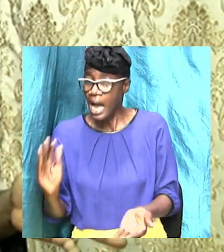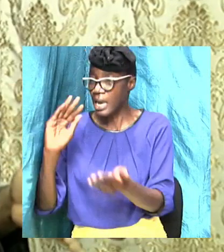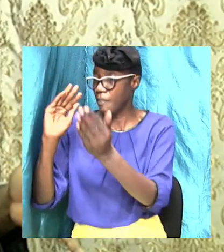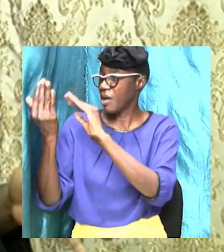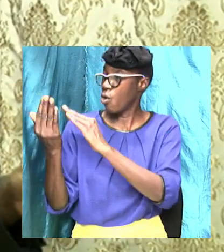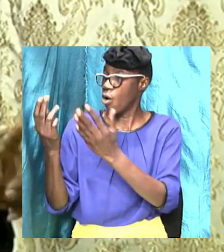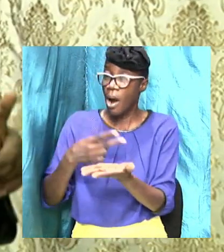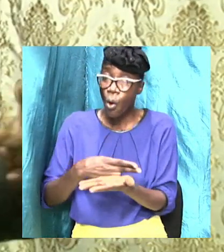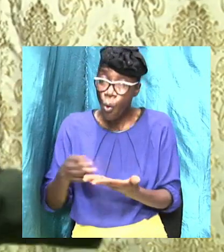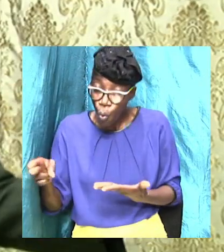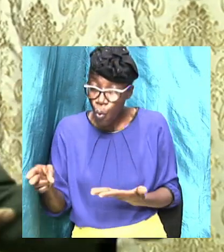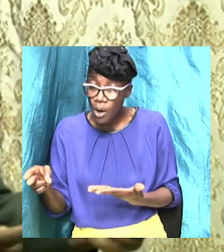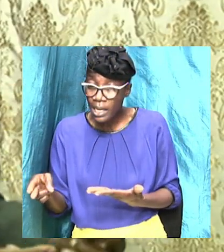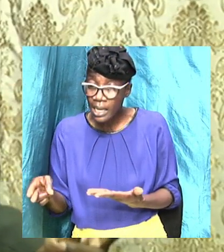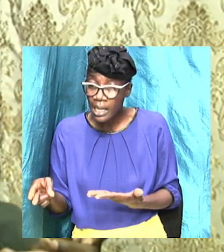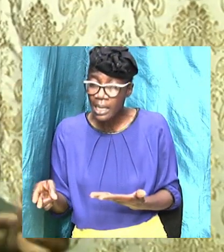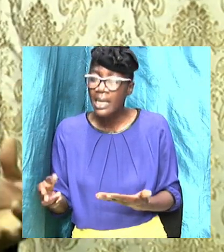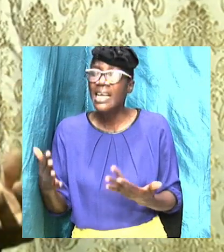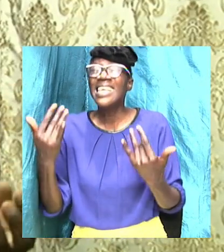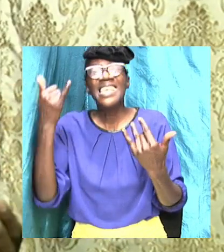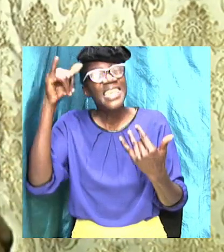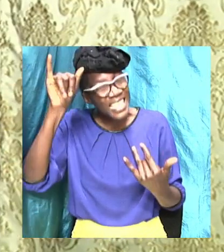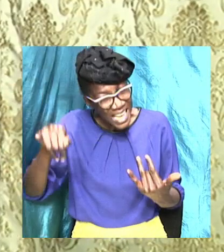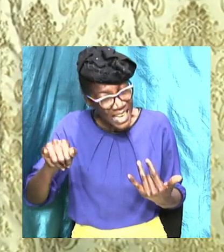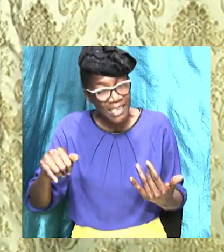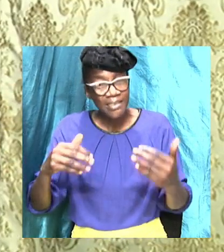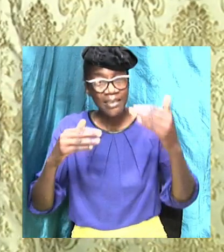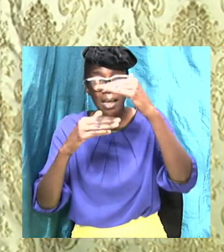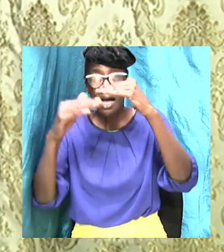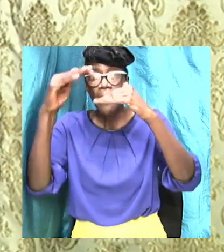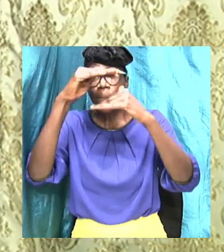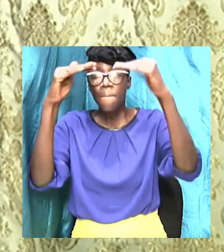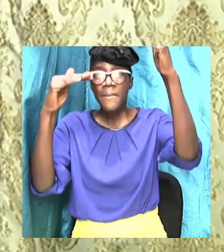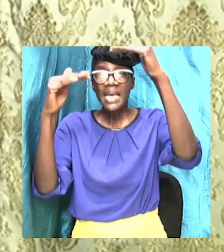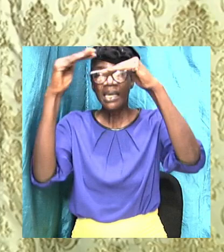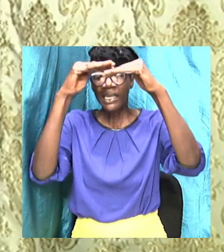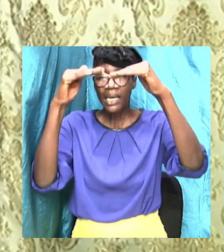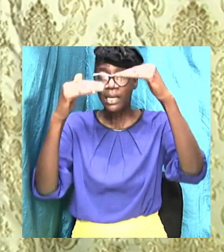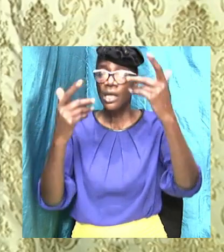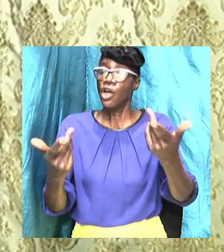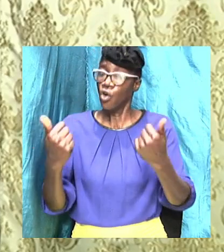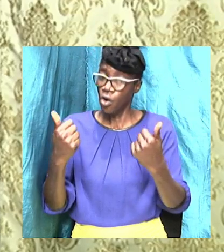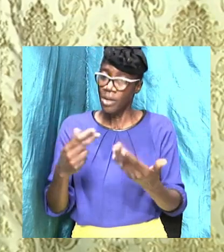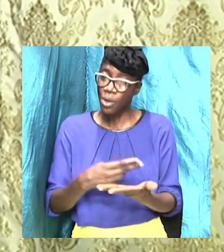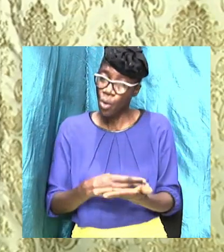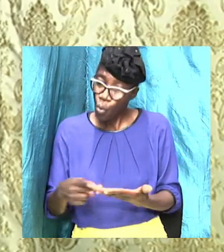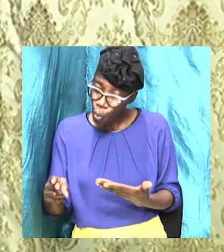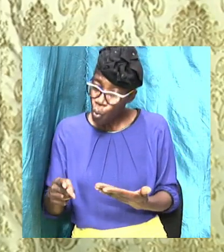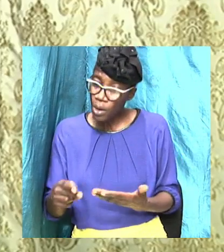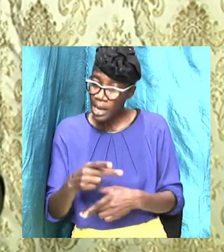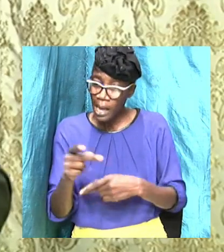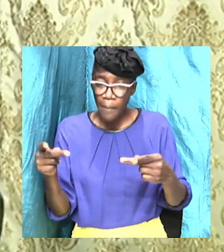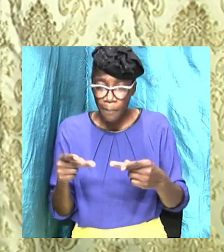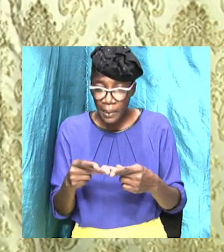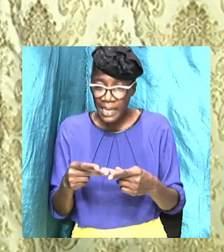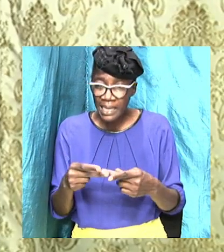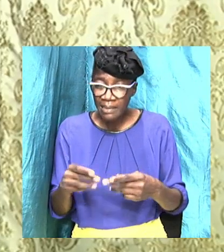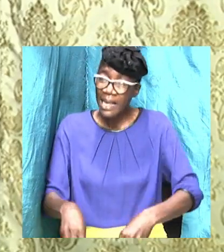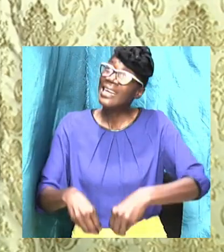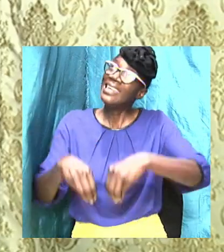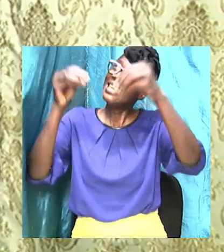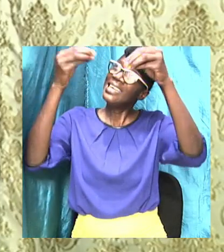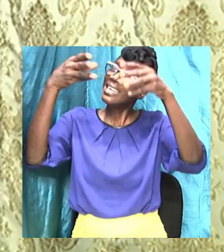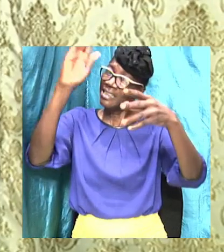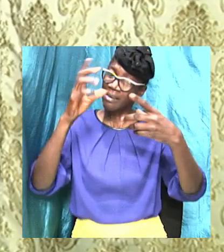it that, it's a building, but how is it that we want to come into that holy place that is dedicated to God? Dress a certain